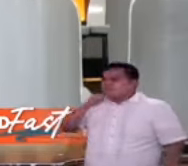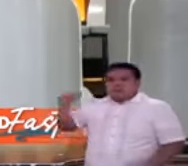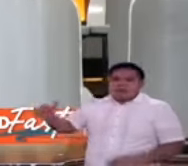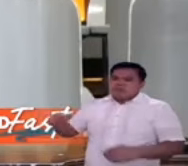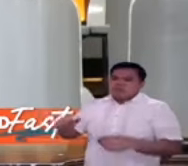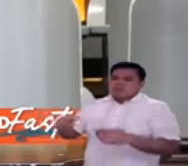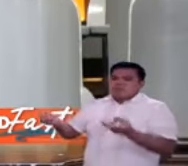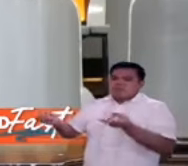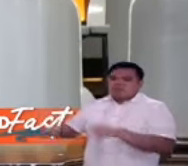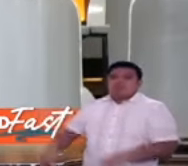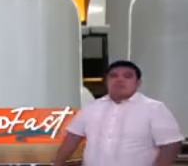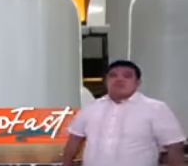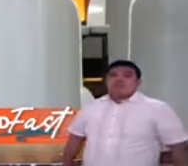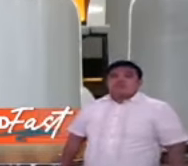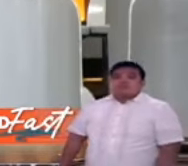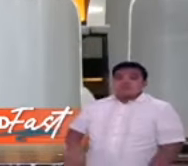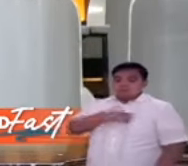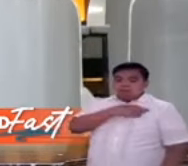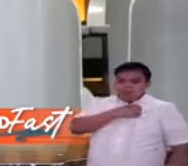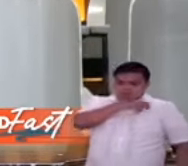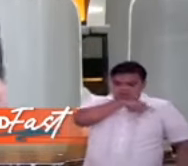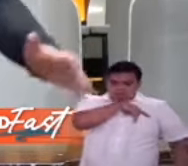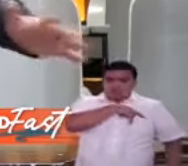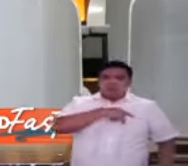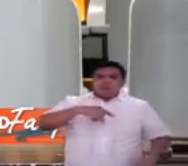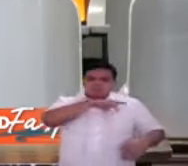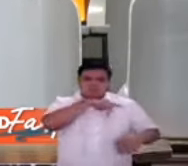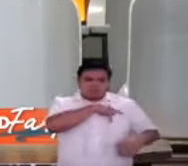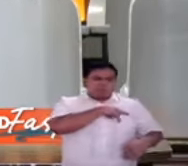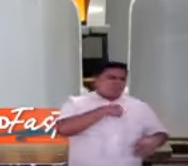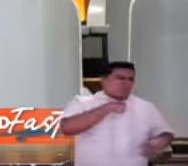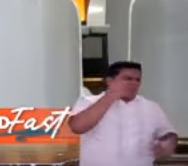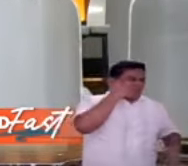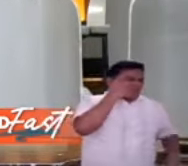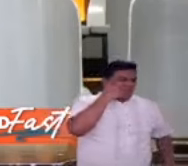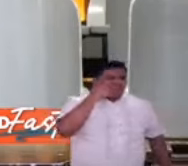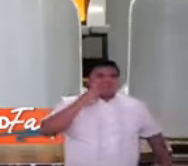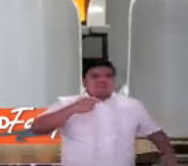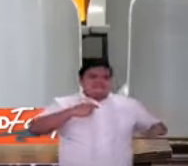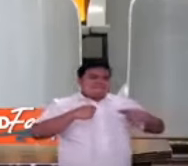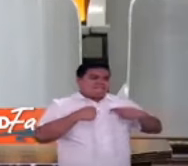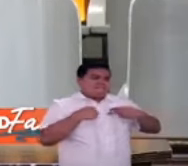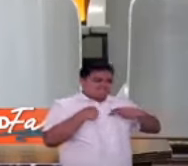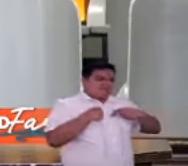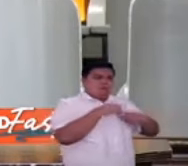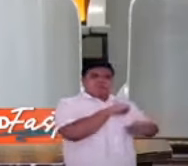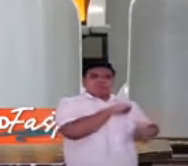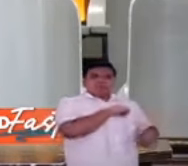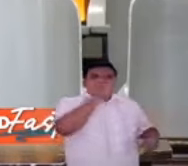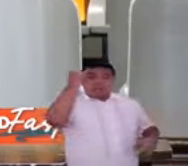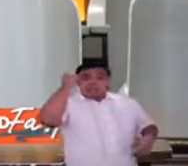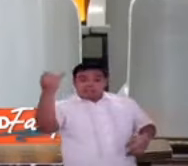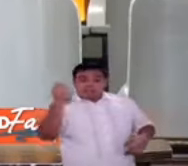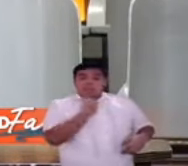work. But the very person or persons that have pushed this agenda,